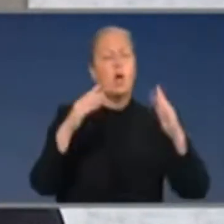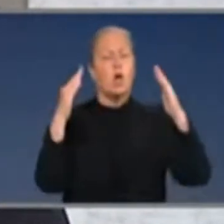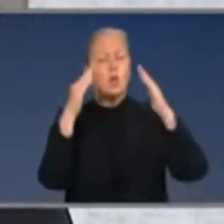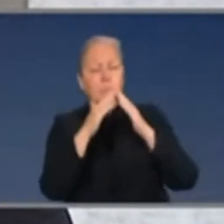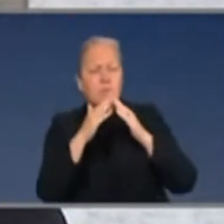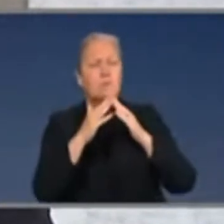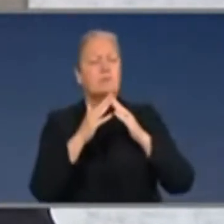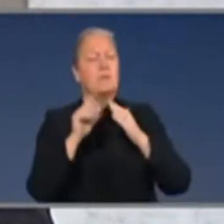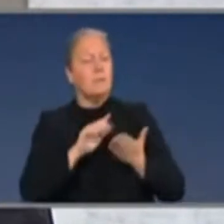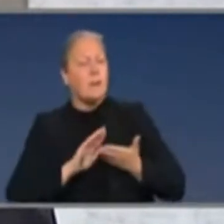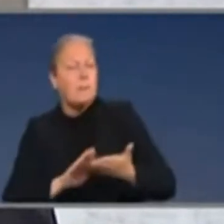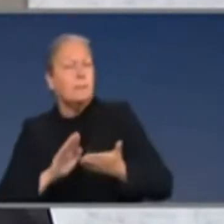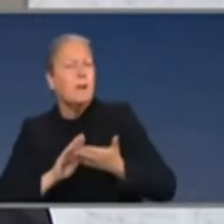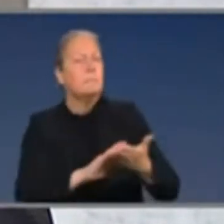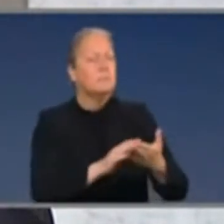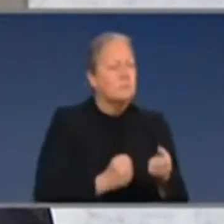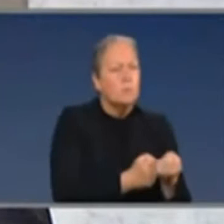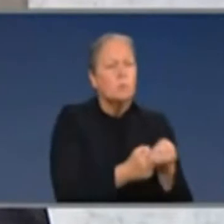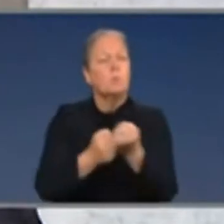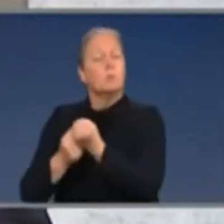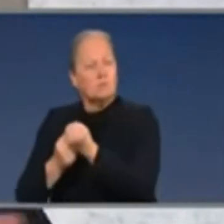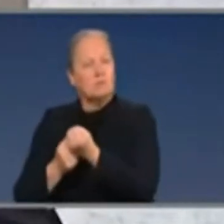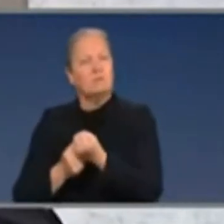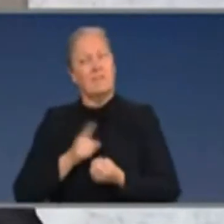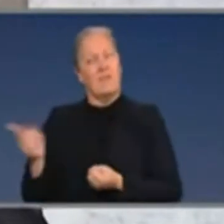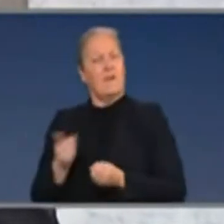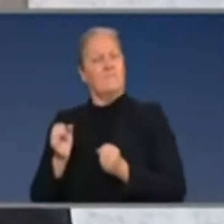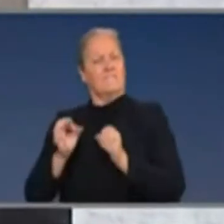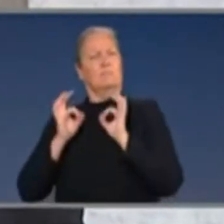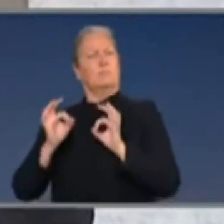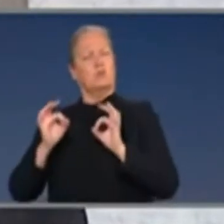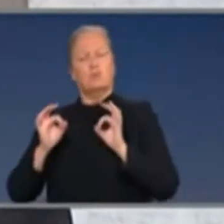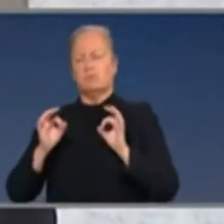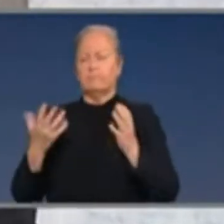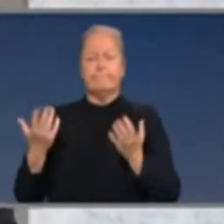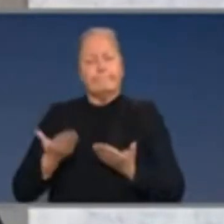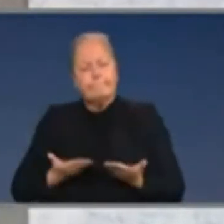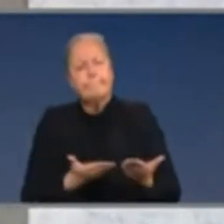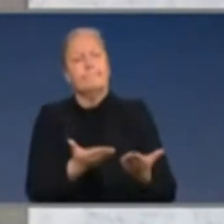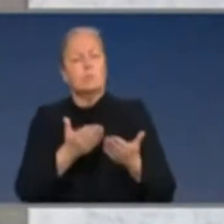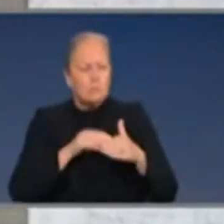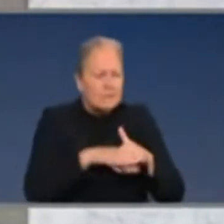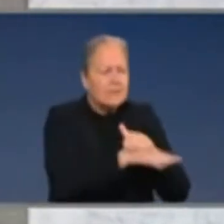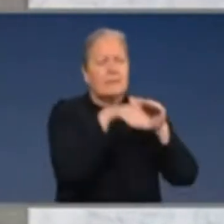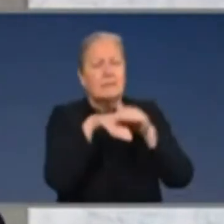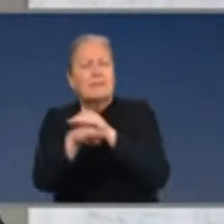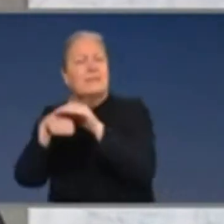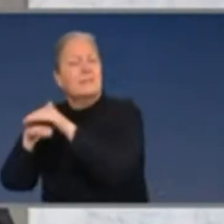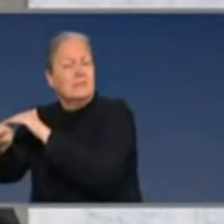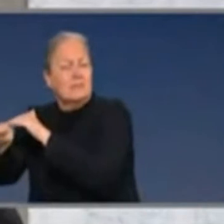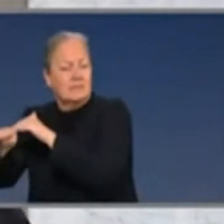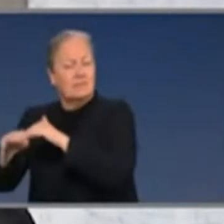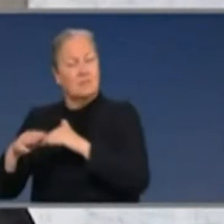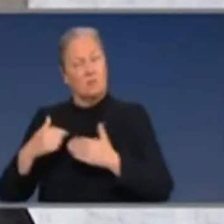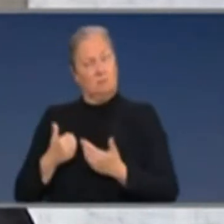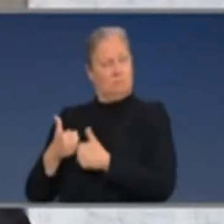actual conduct of the testing, and they've been given accreditation to do that. So that's boosted those testing capabilities in a lot of those large centres, and